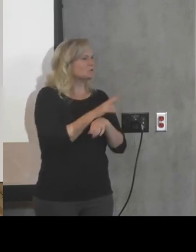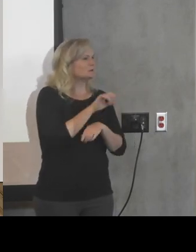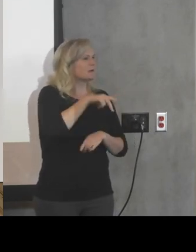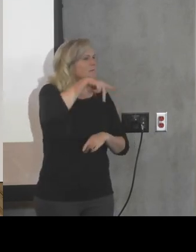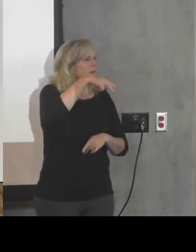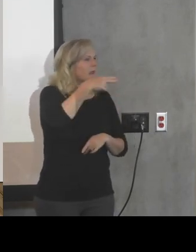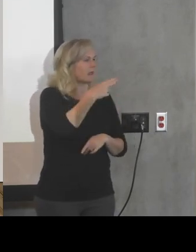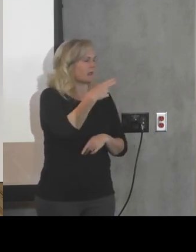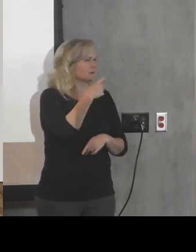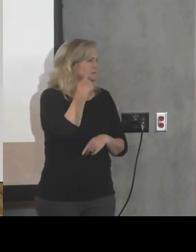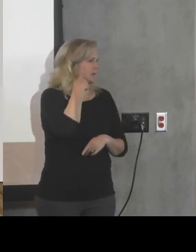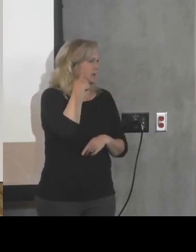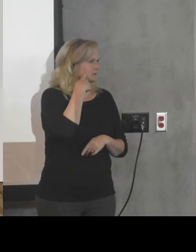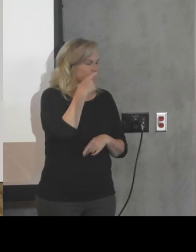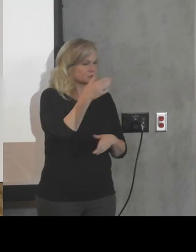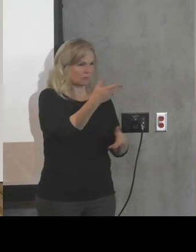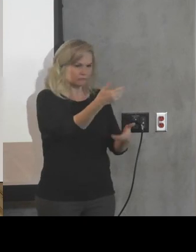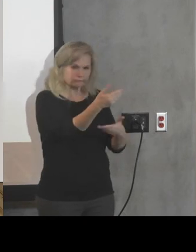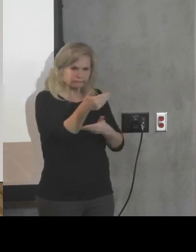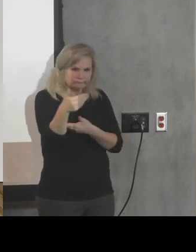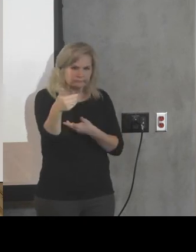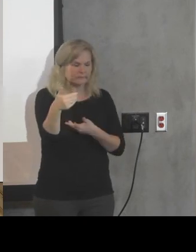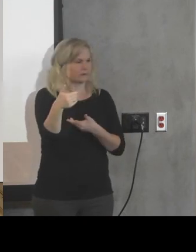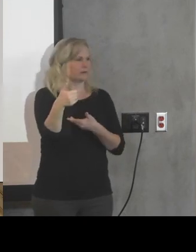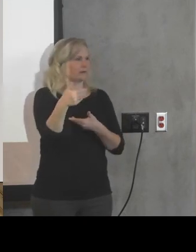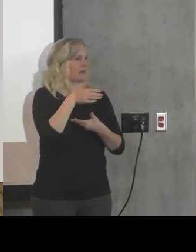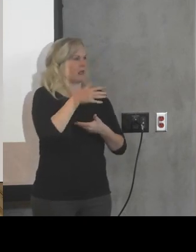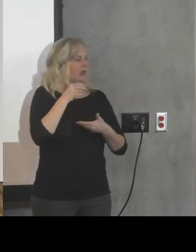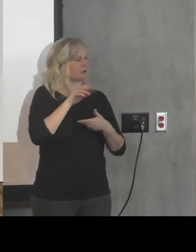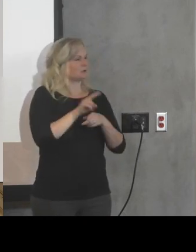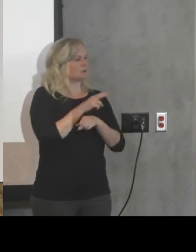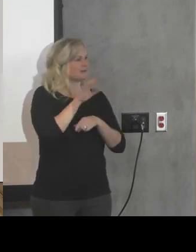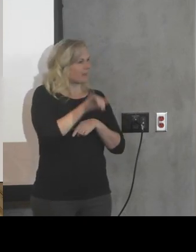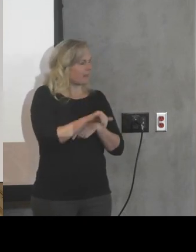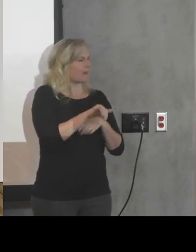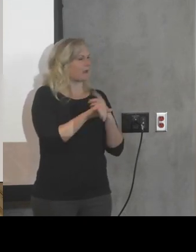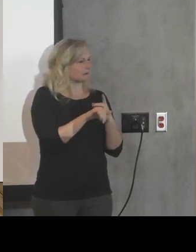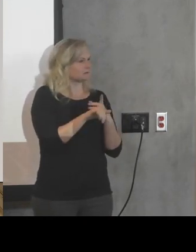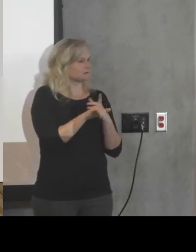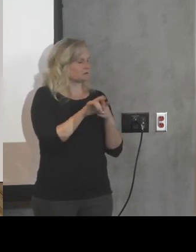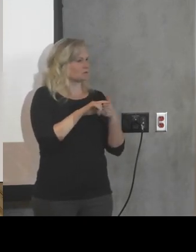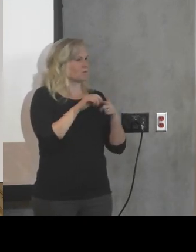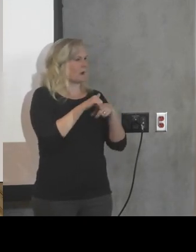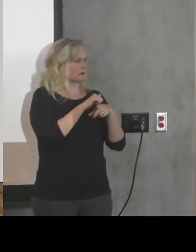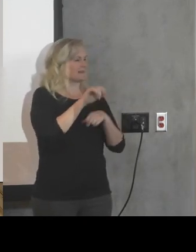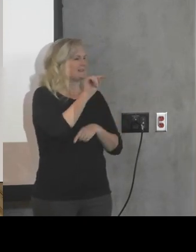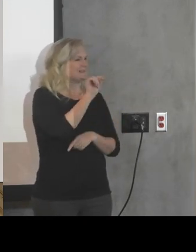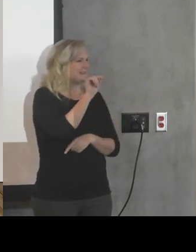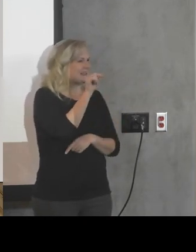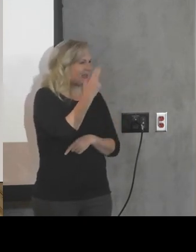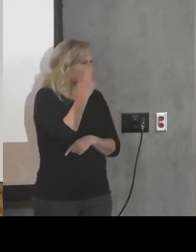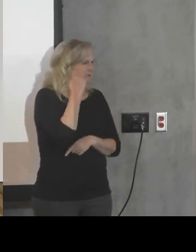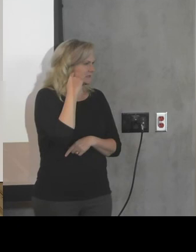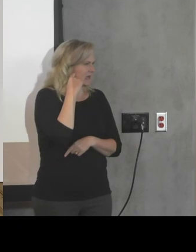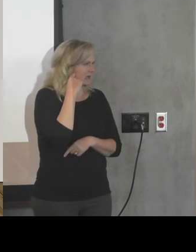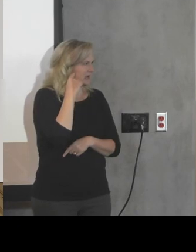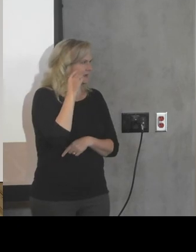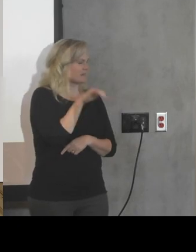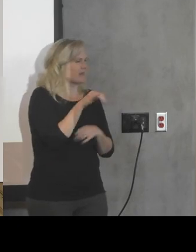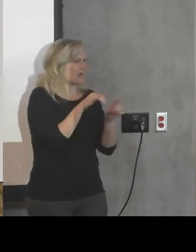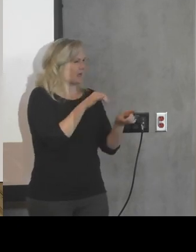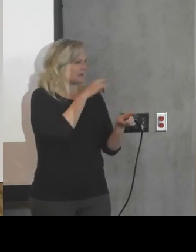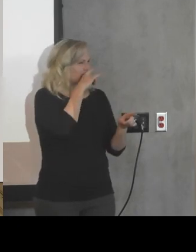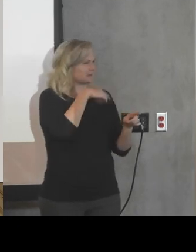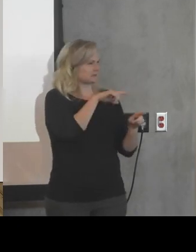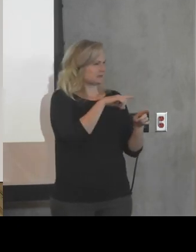of school, come on over in the group, let's practice the TH sound. The kids that make that S sound with their tongue